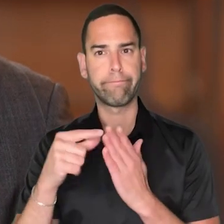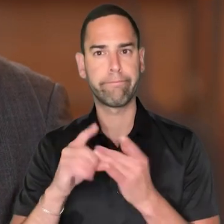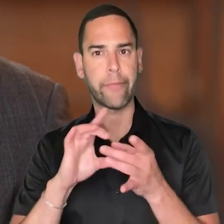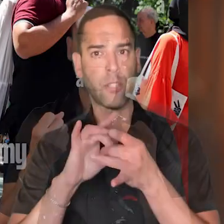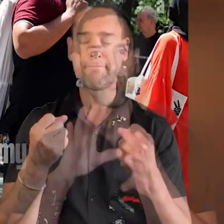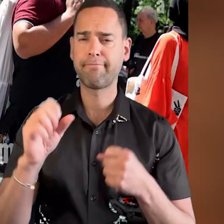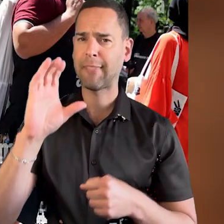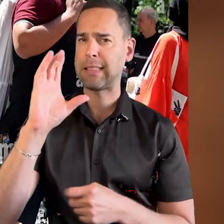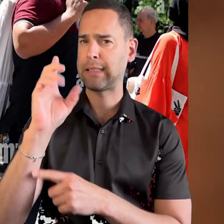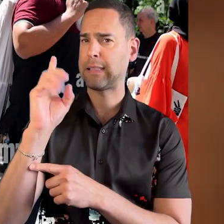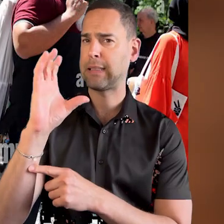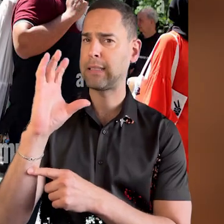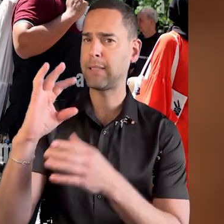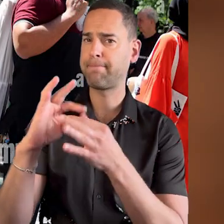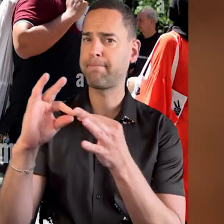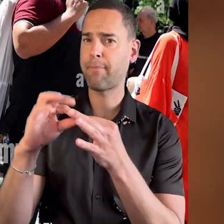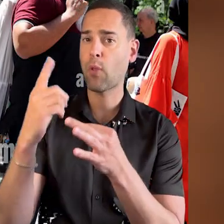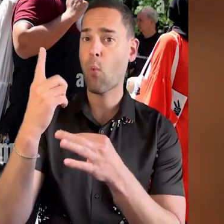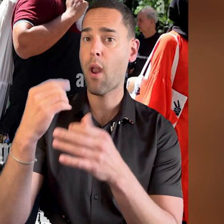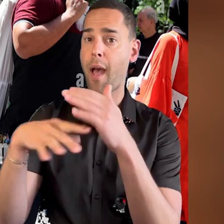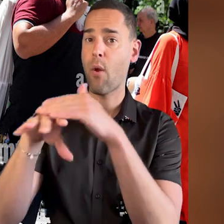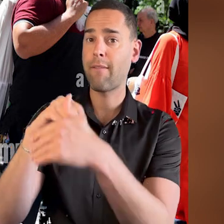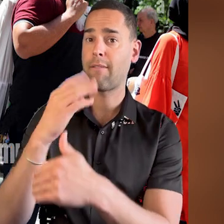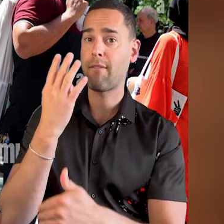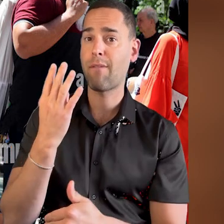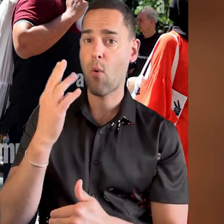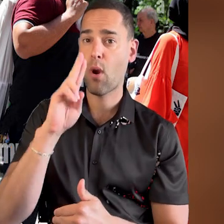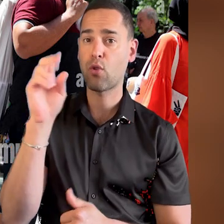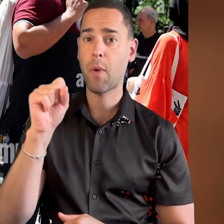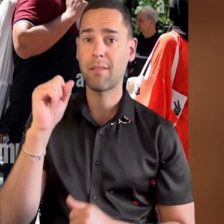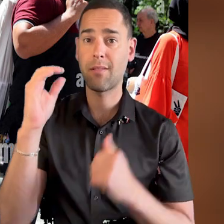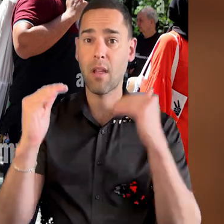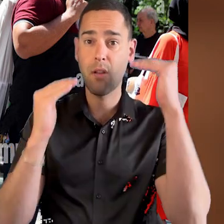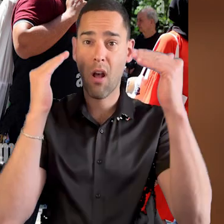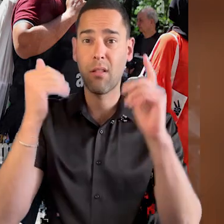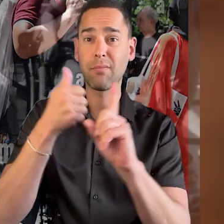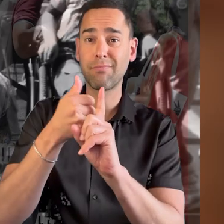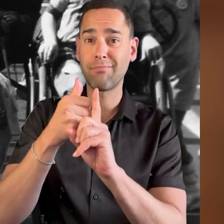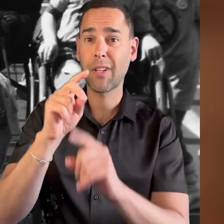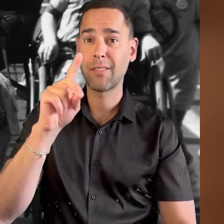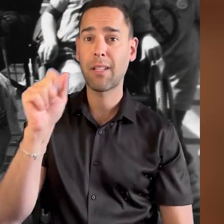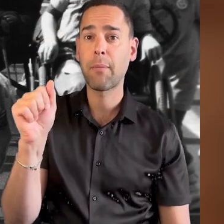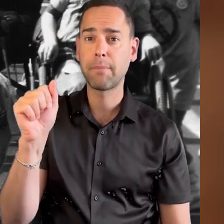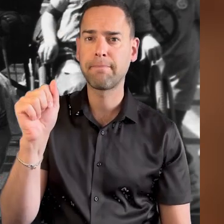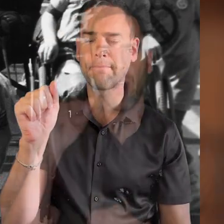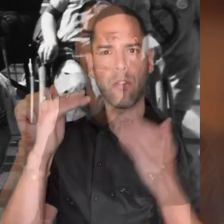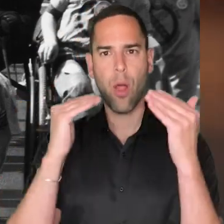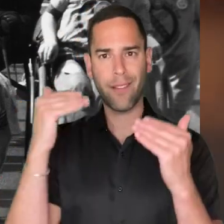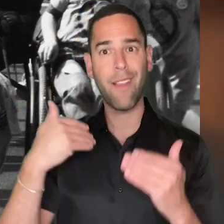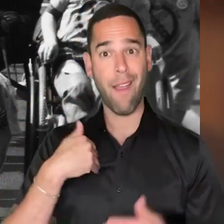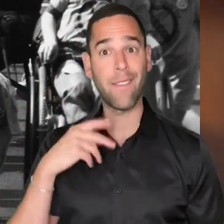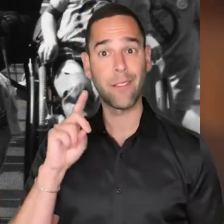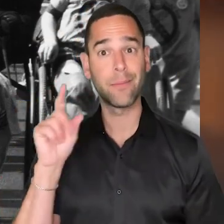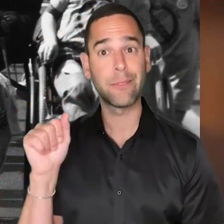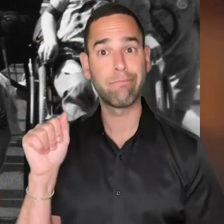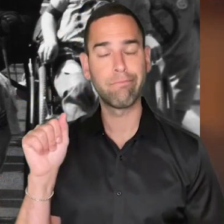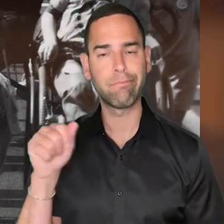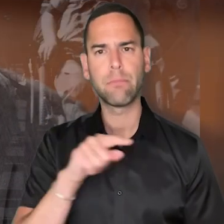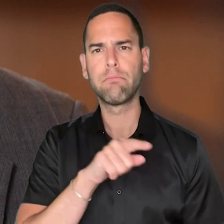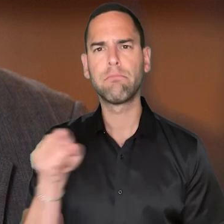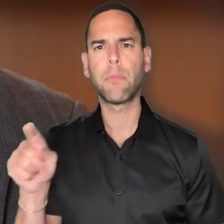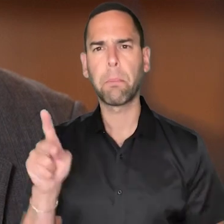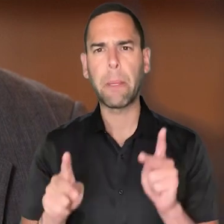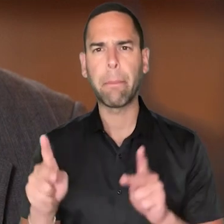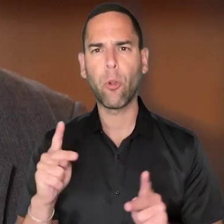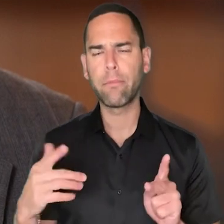disability and health. According to the CDC, 1 in 4 U.S. adults are disabled. People living with